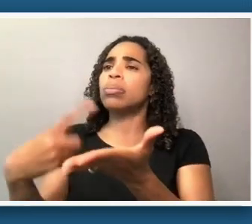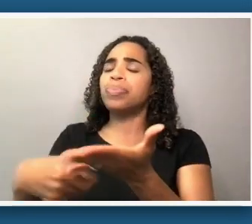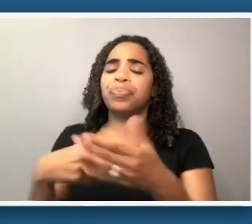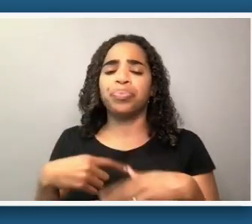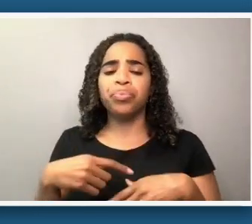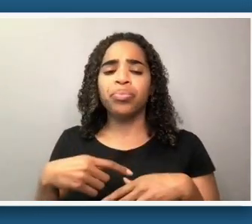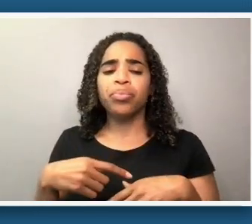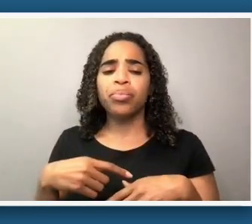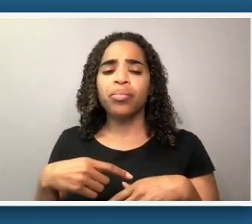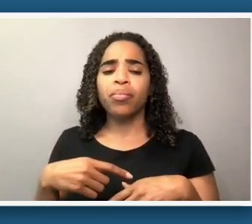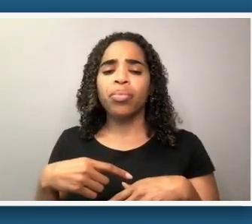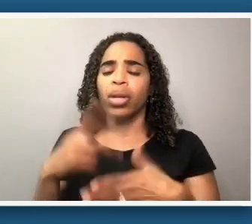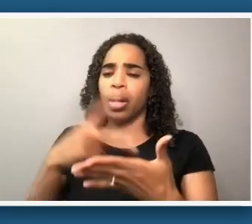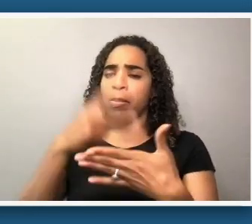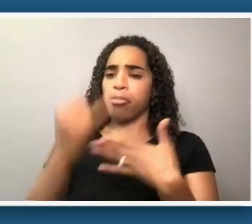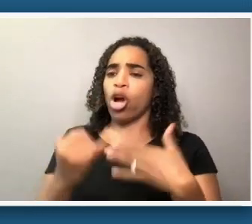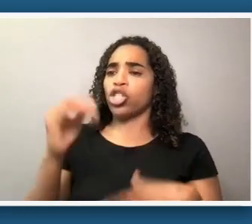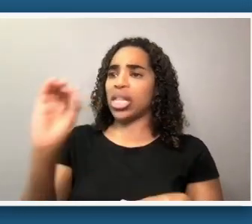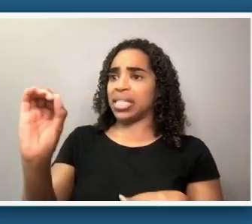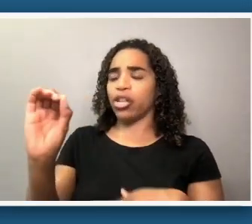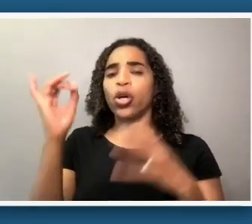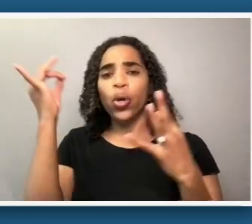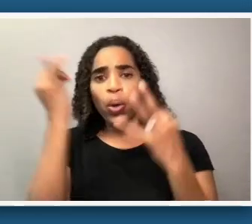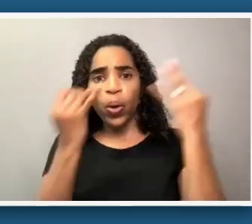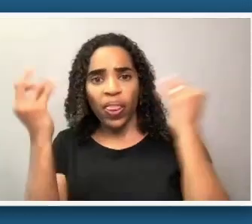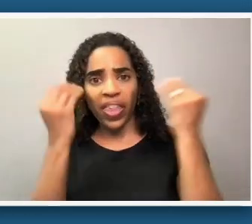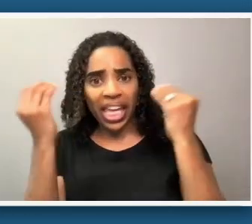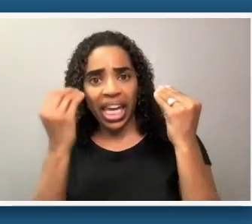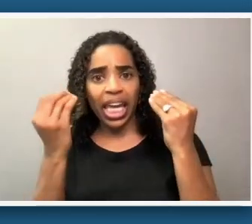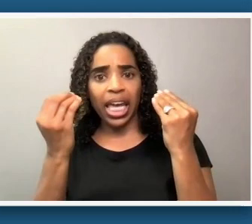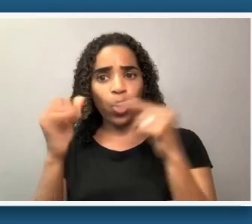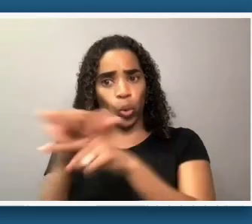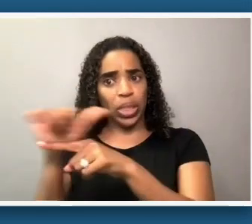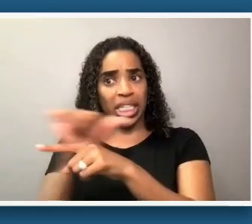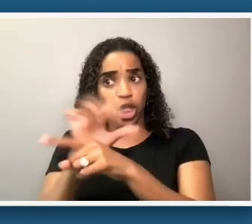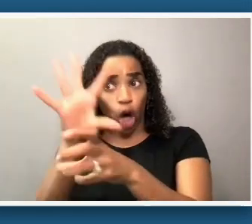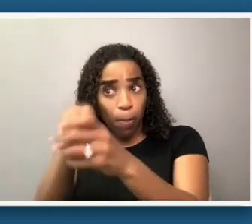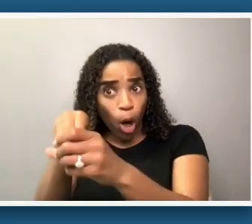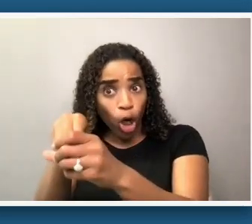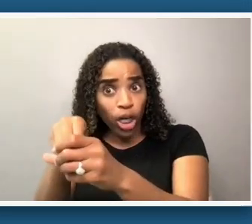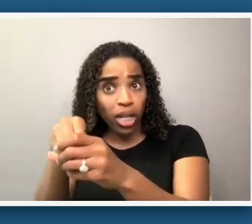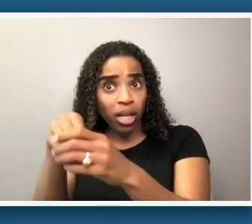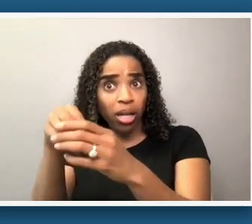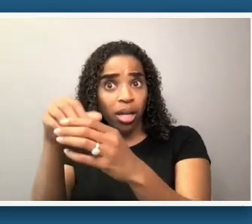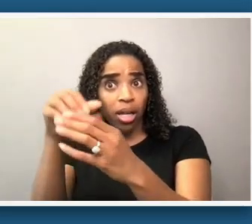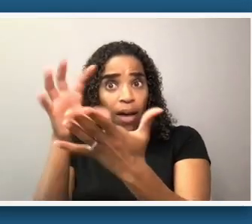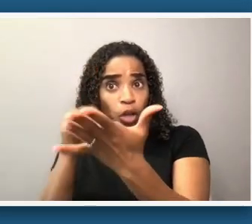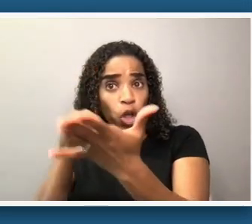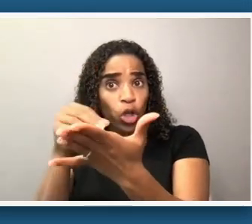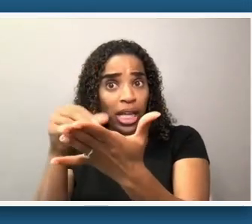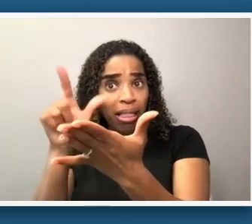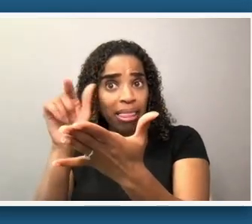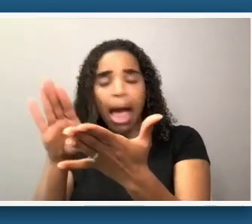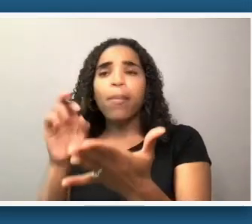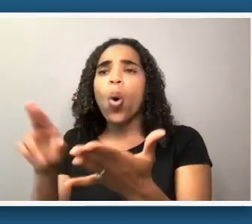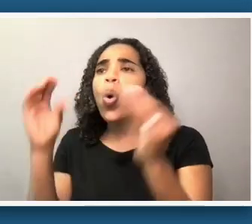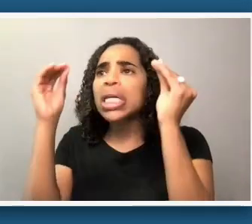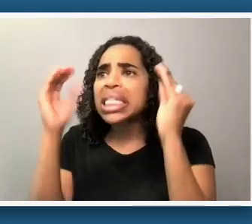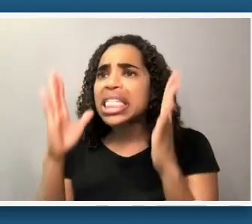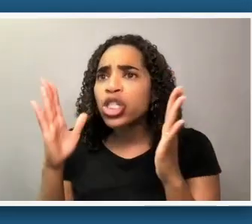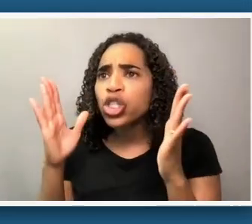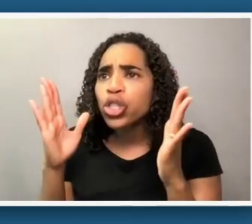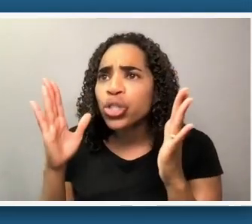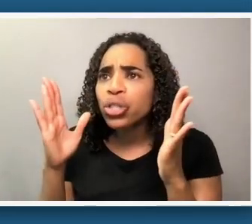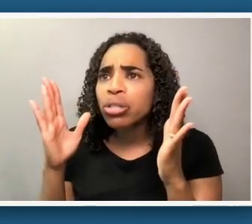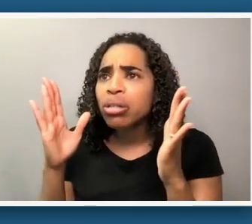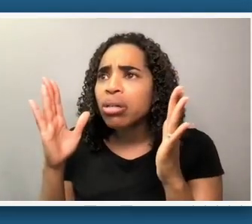are the Project Zero thinking routines embedded in the Learning Lab, or is it something that's brought in by the teacher? And that's something I saw all three of you use in